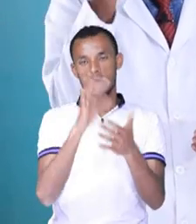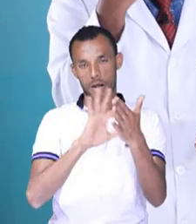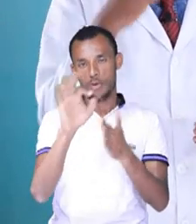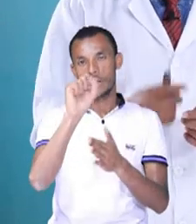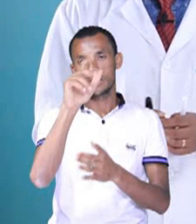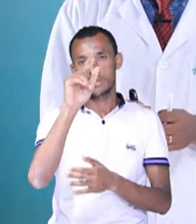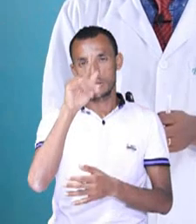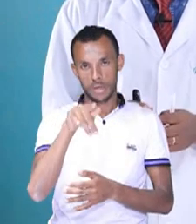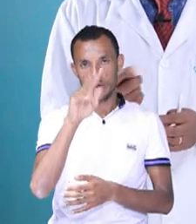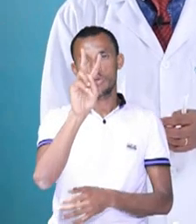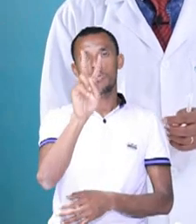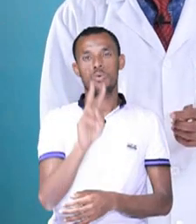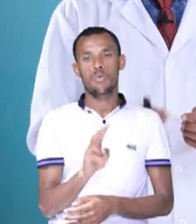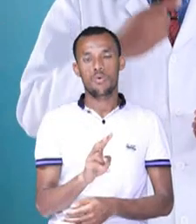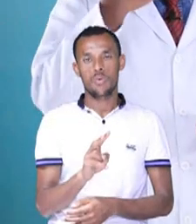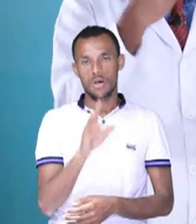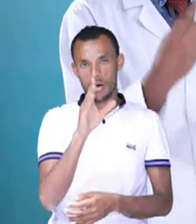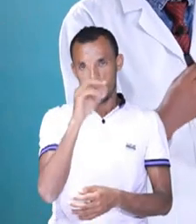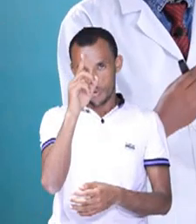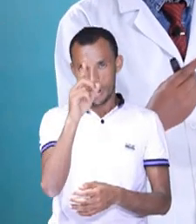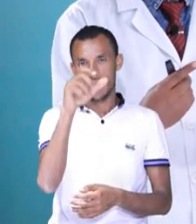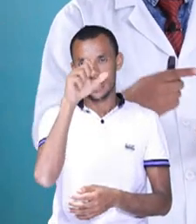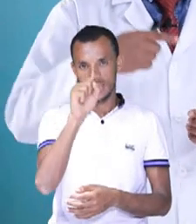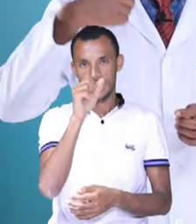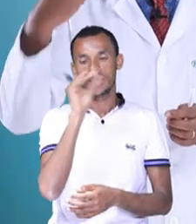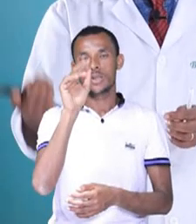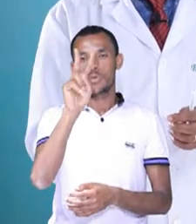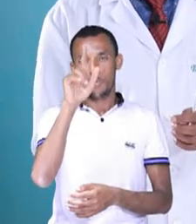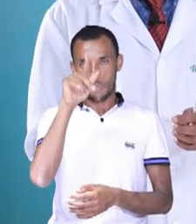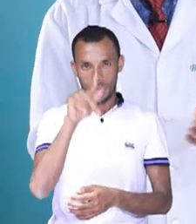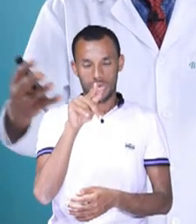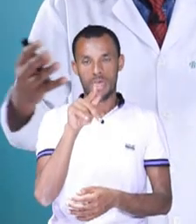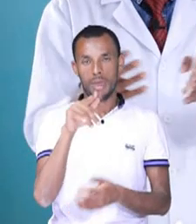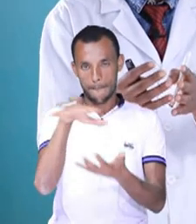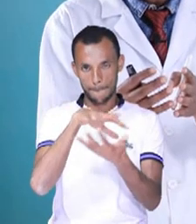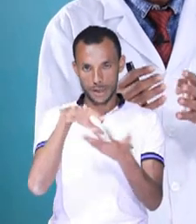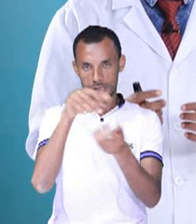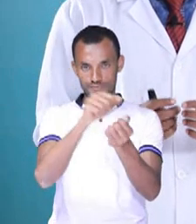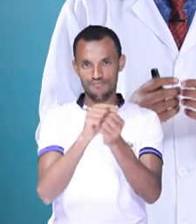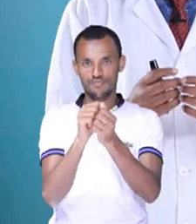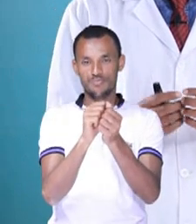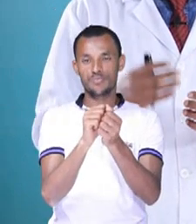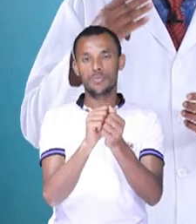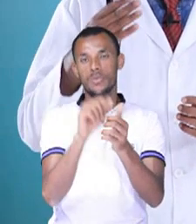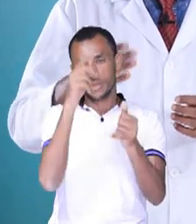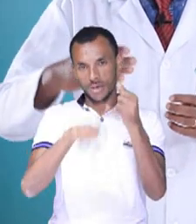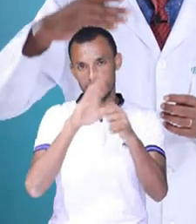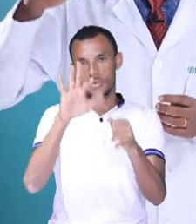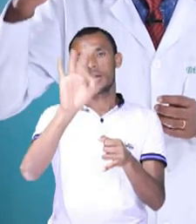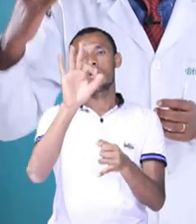of sp is 2. Again, 1s and 2p mixed together finally produces